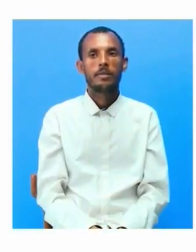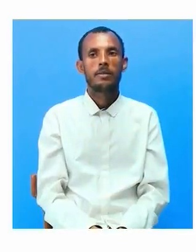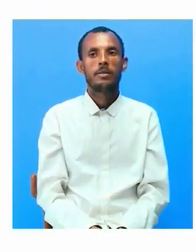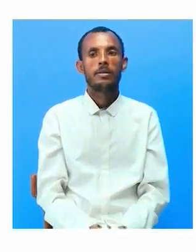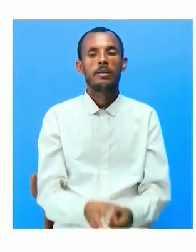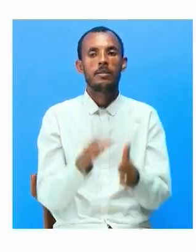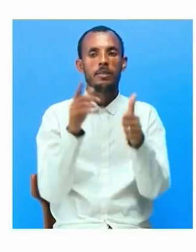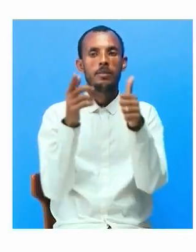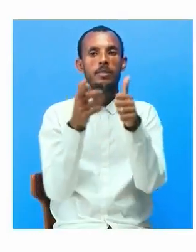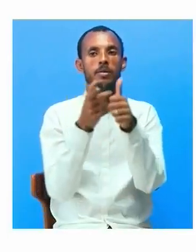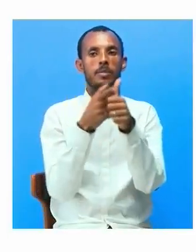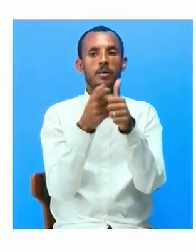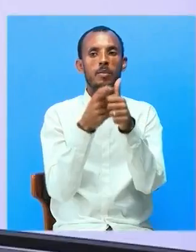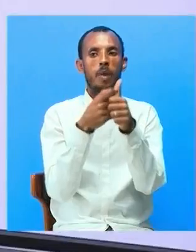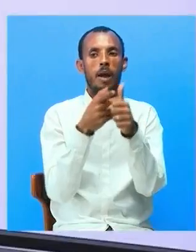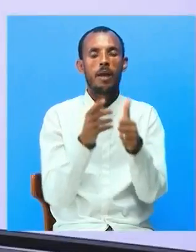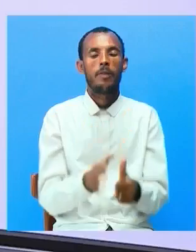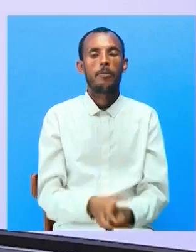1.